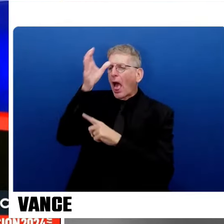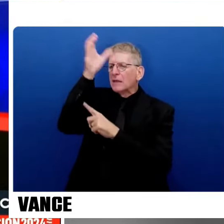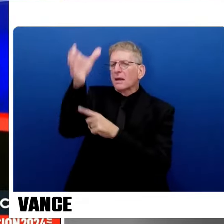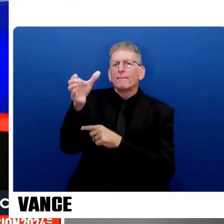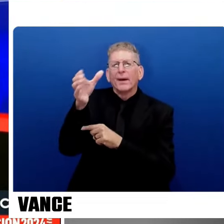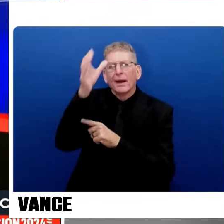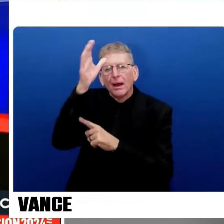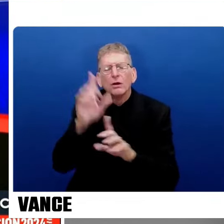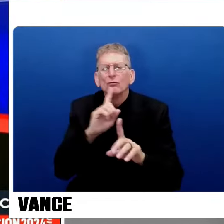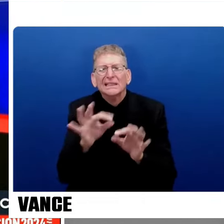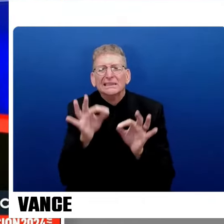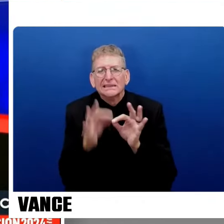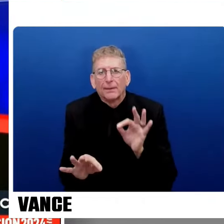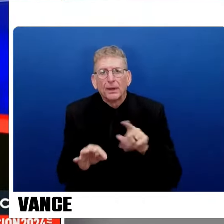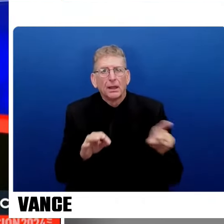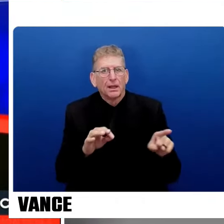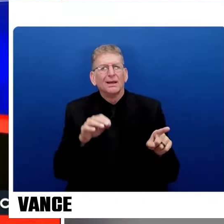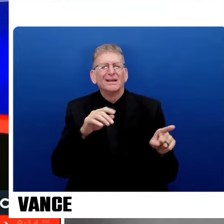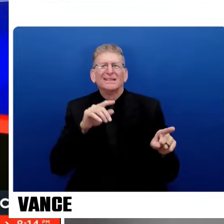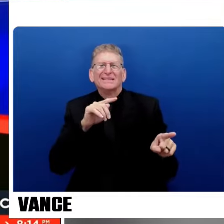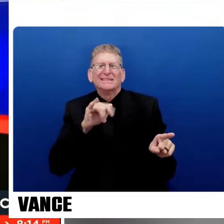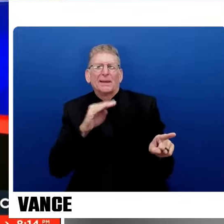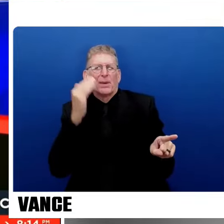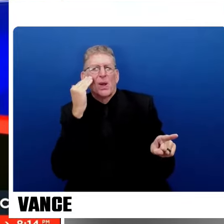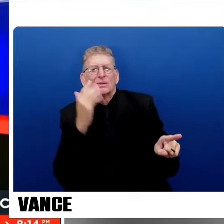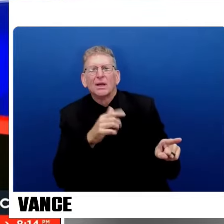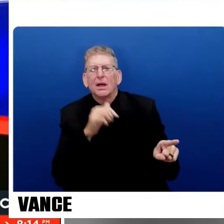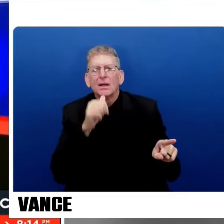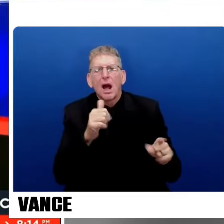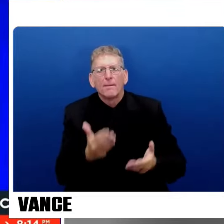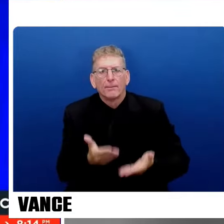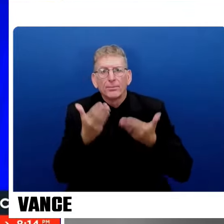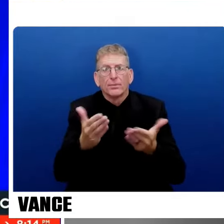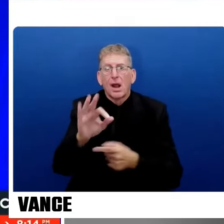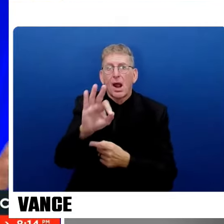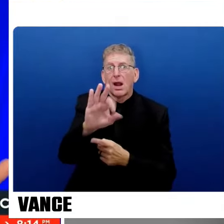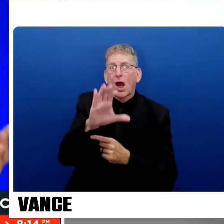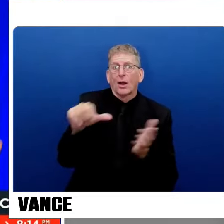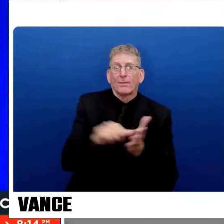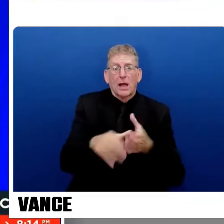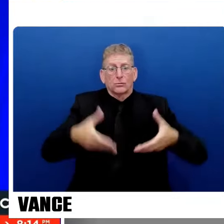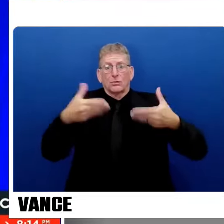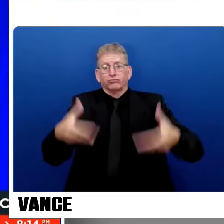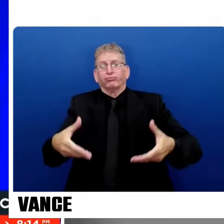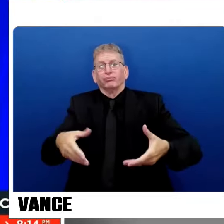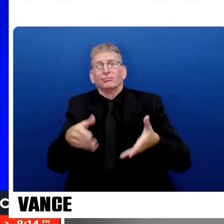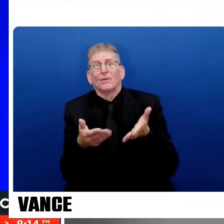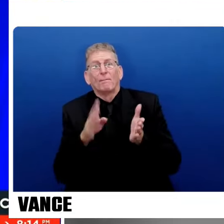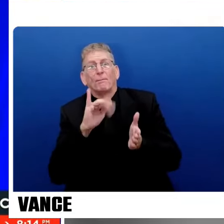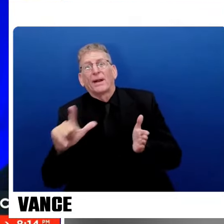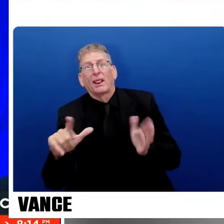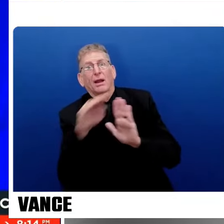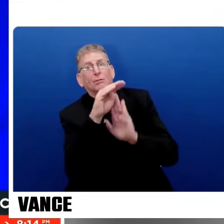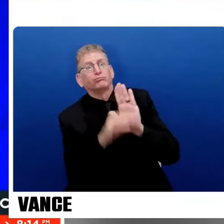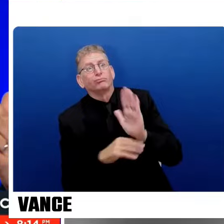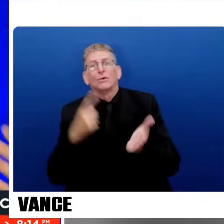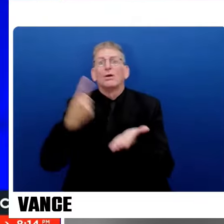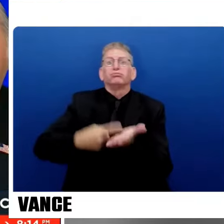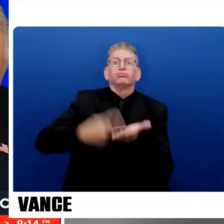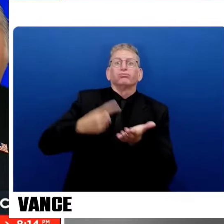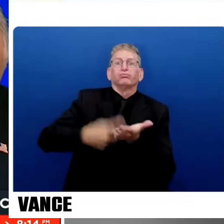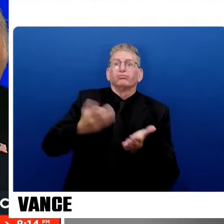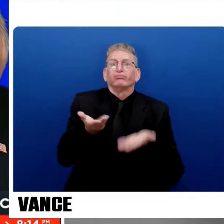going to propose a 900-page bill standing on a debate stage. It would bore everybody to tears, and it wouldn't actually mean anything because part of this is the give